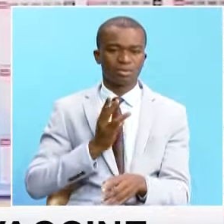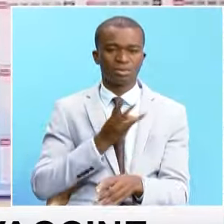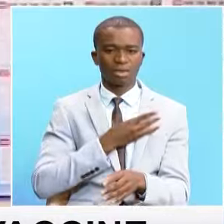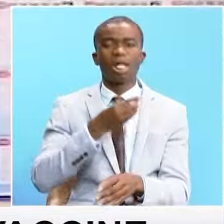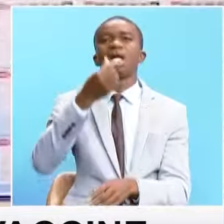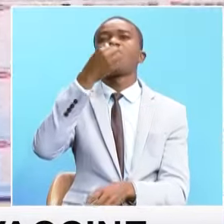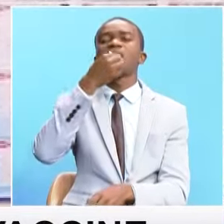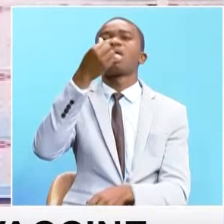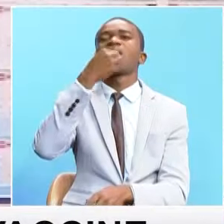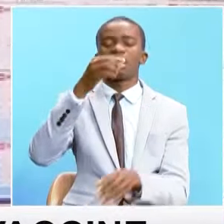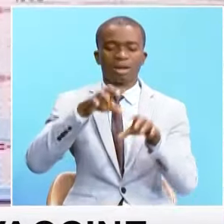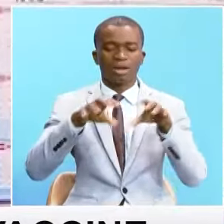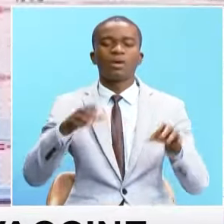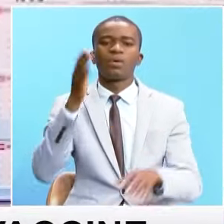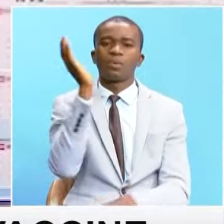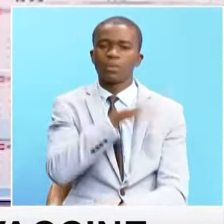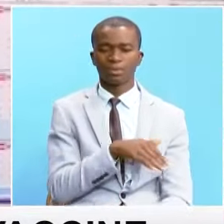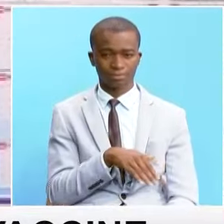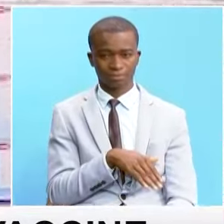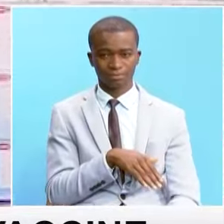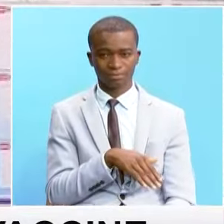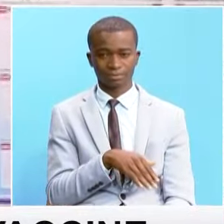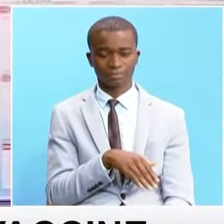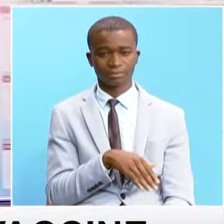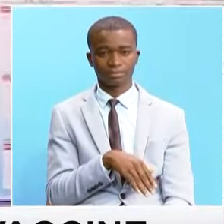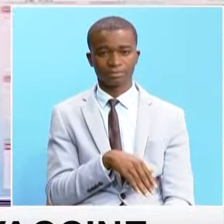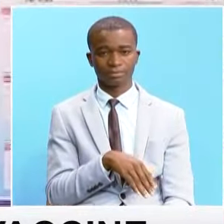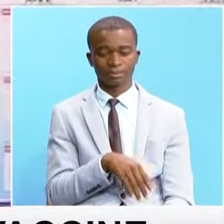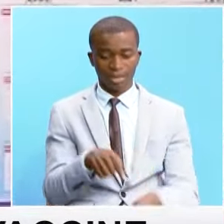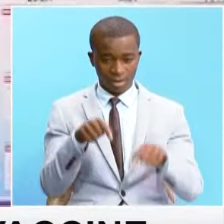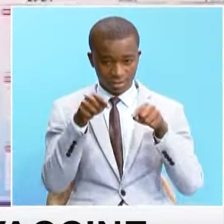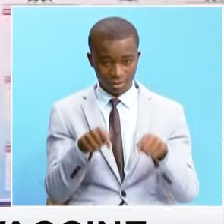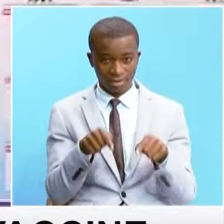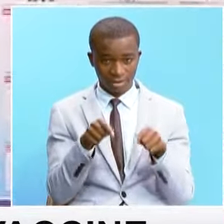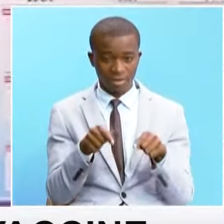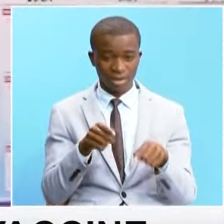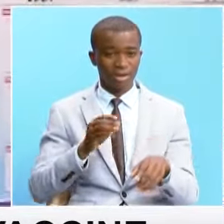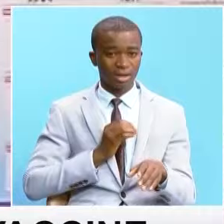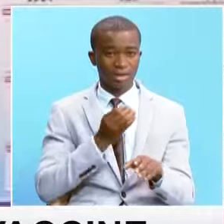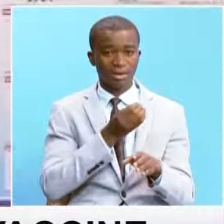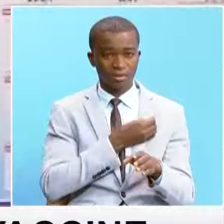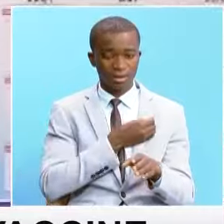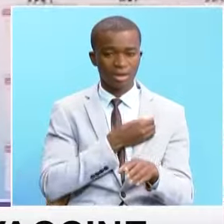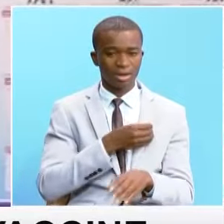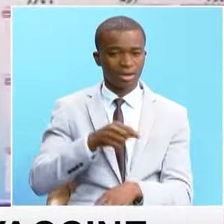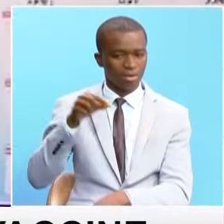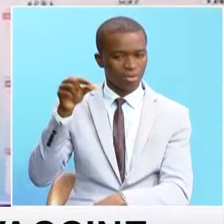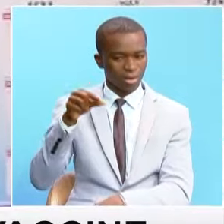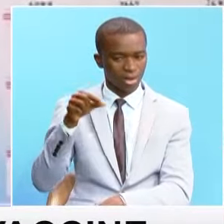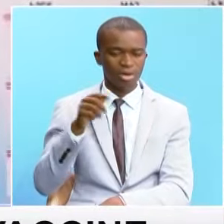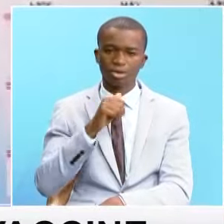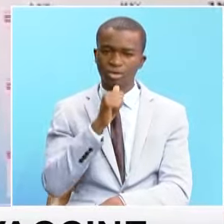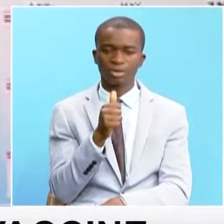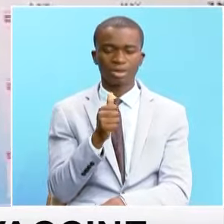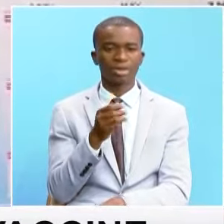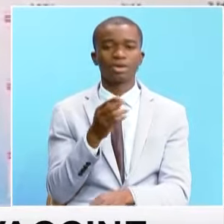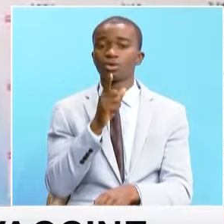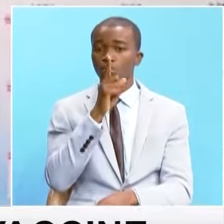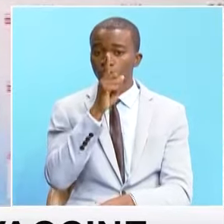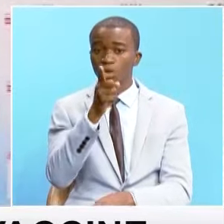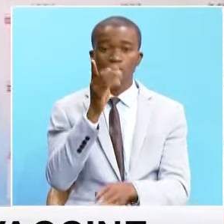we went above the target. All in all, this is not what was our core target. The real target is